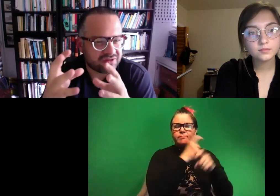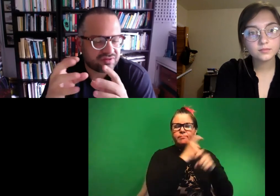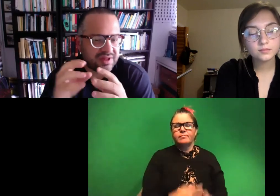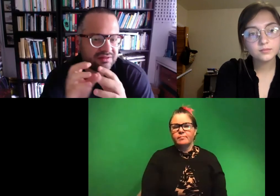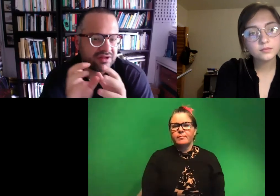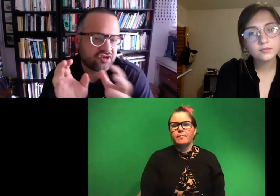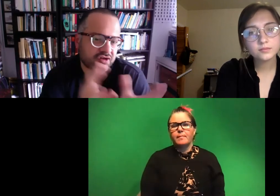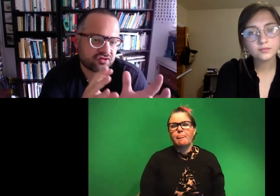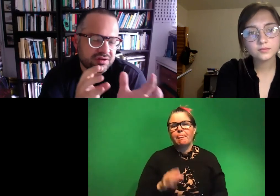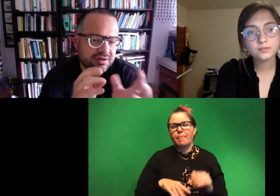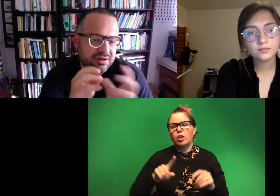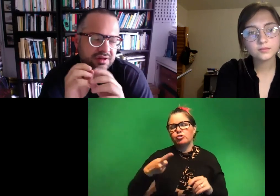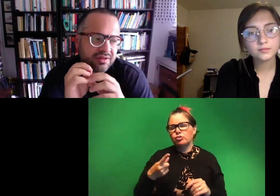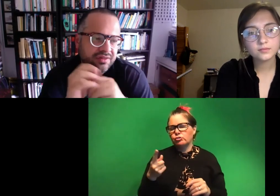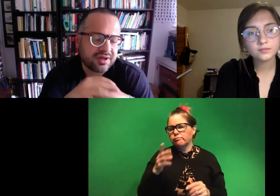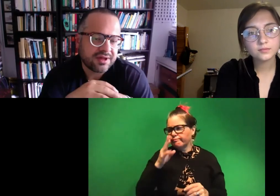complex than just